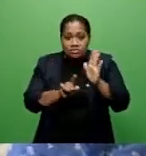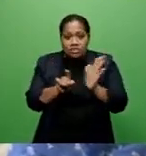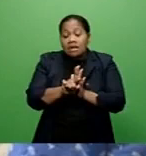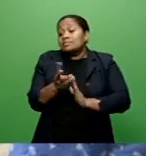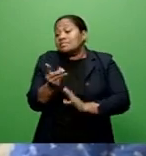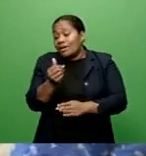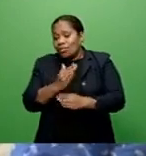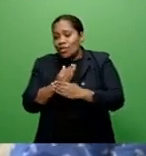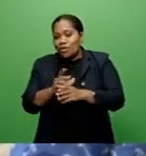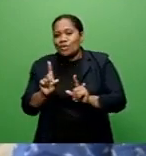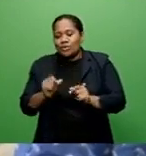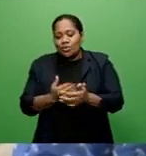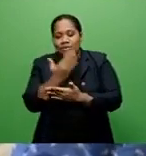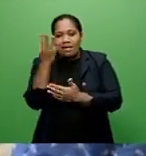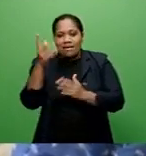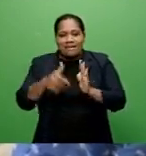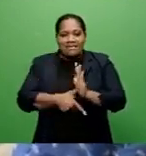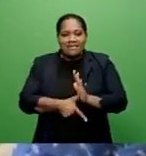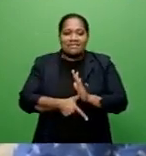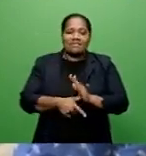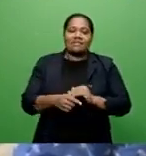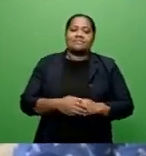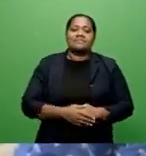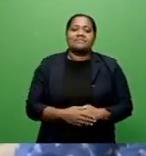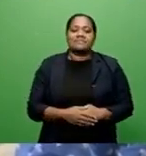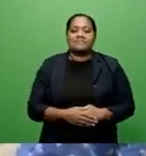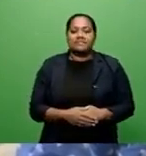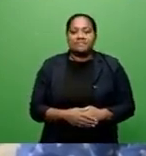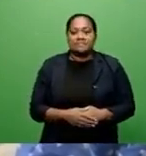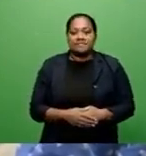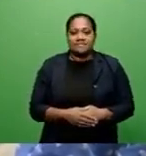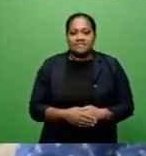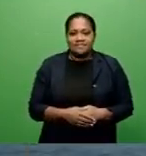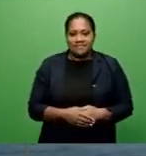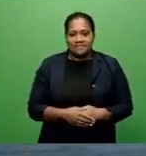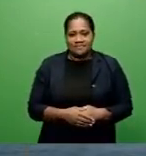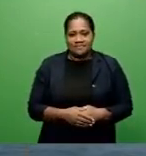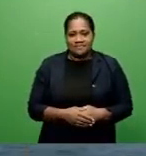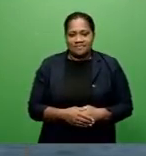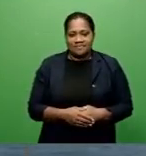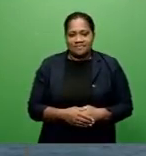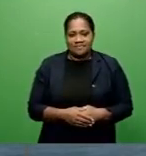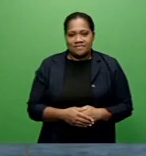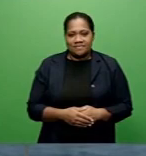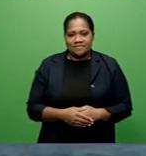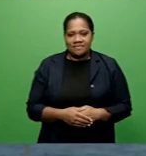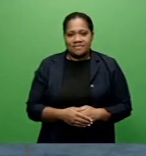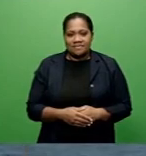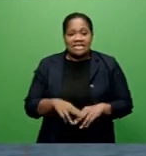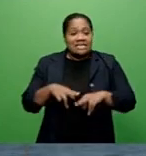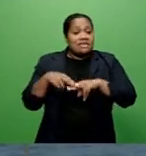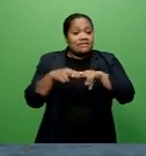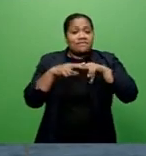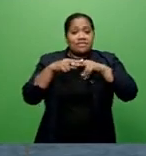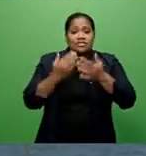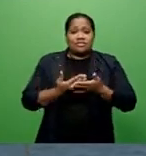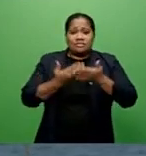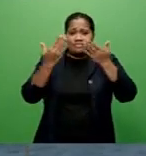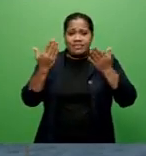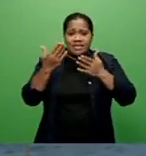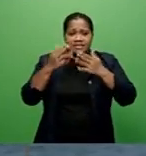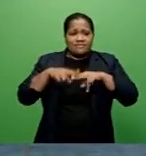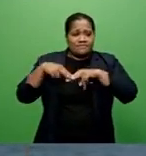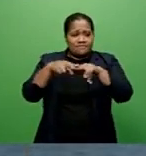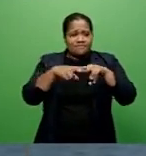done during the day. Josai Nanunga, FBC News. Amongst Fiji's biggest fish